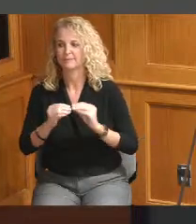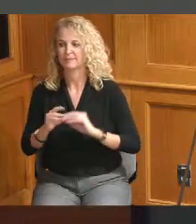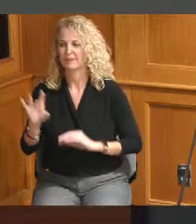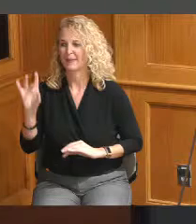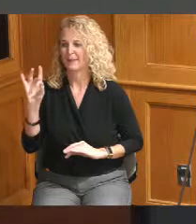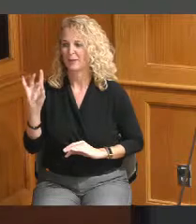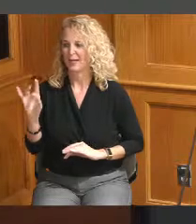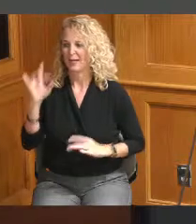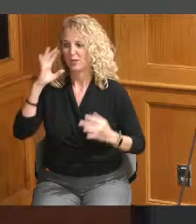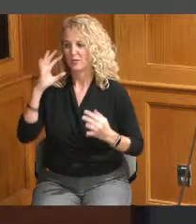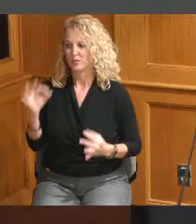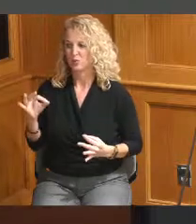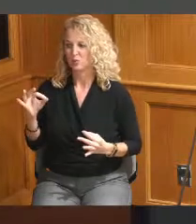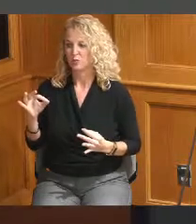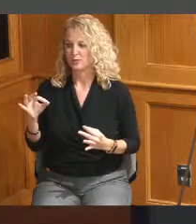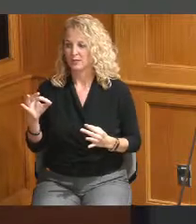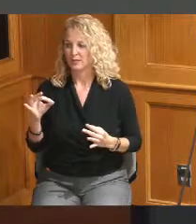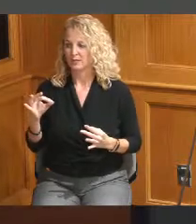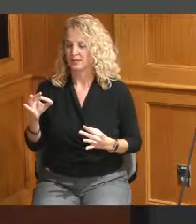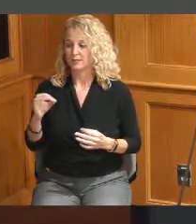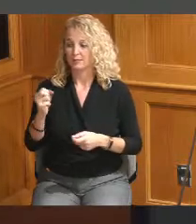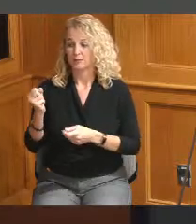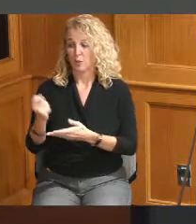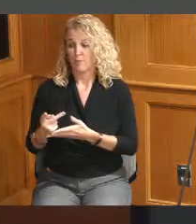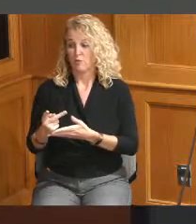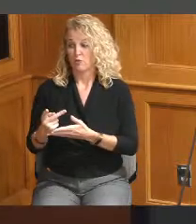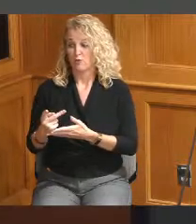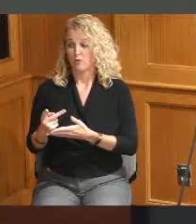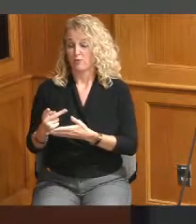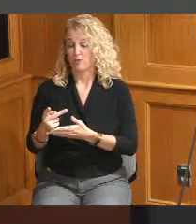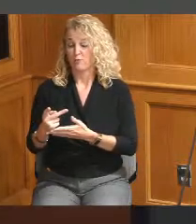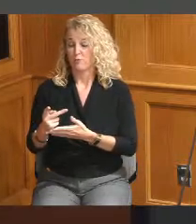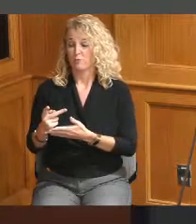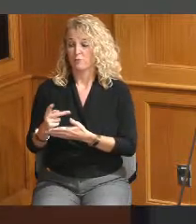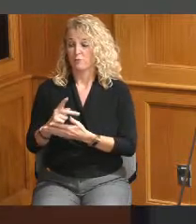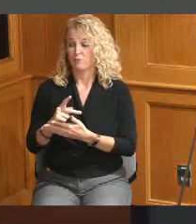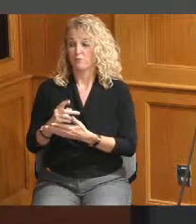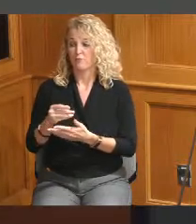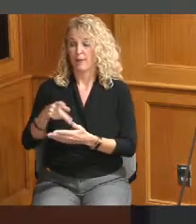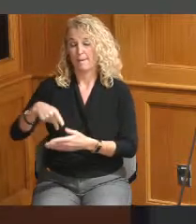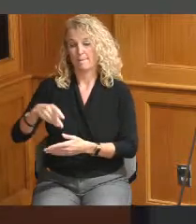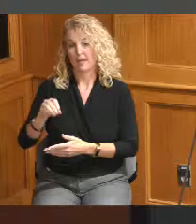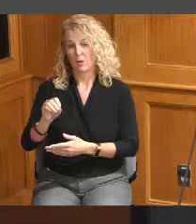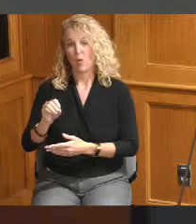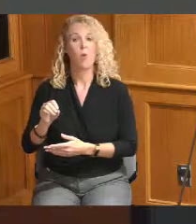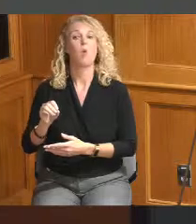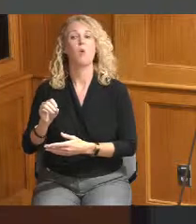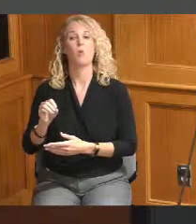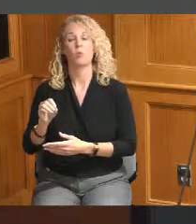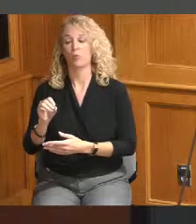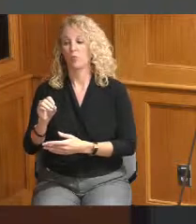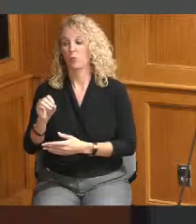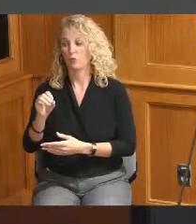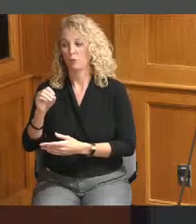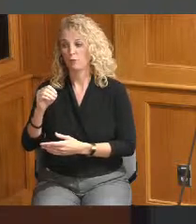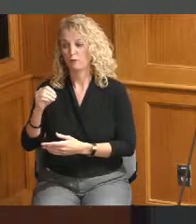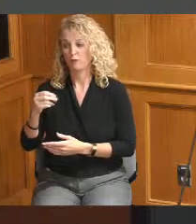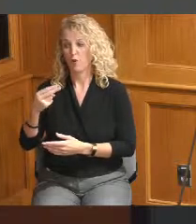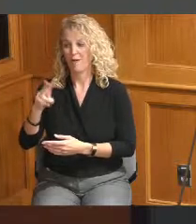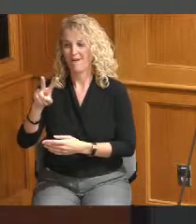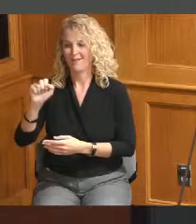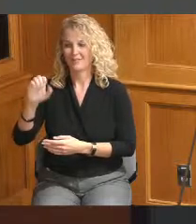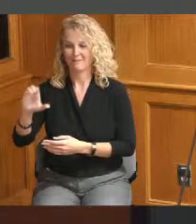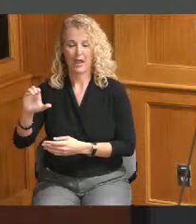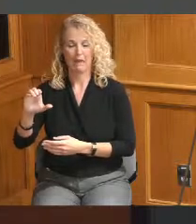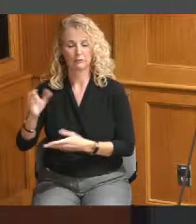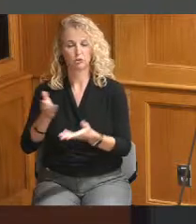8 is a resolution authorizing a purchase order then and now purchase order for HVAC